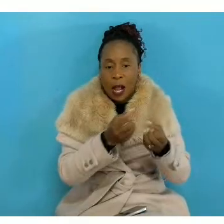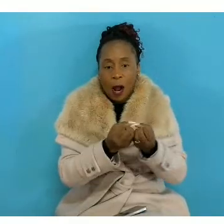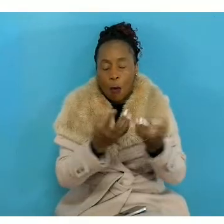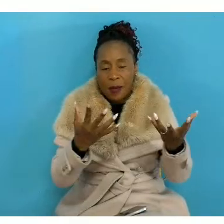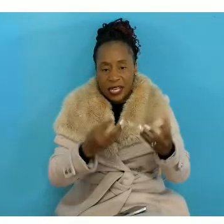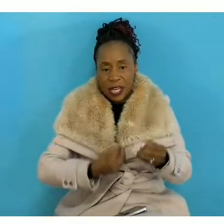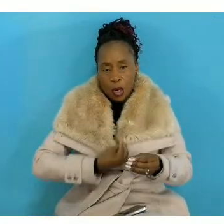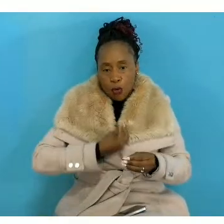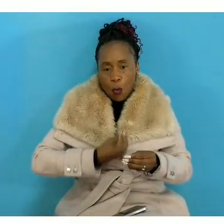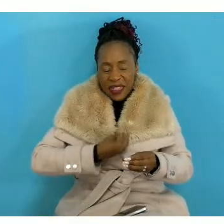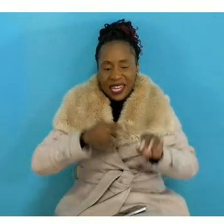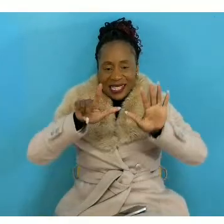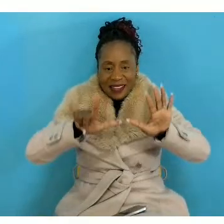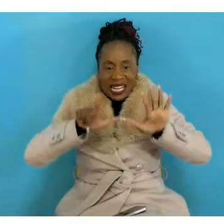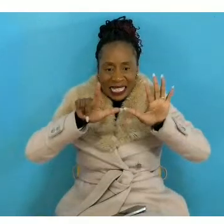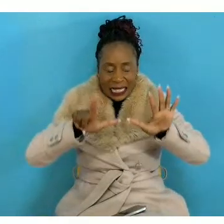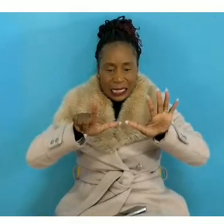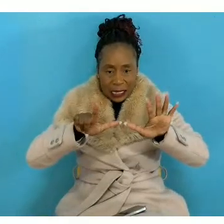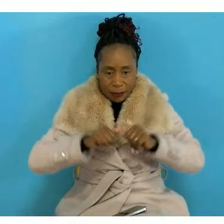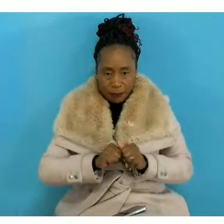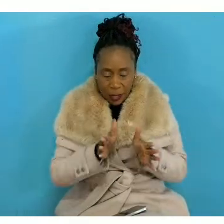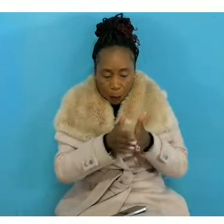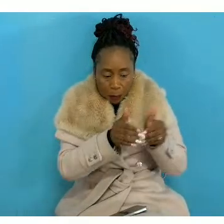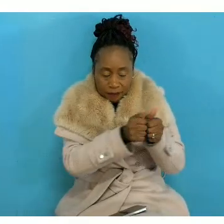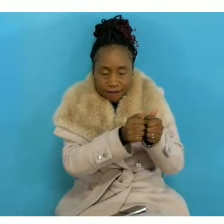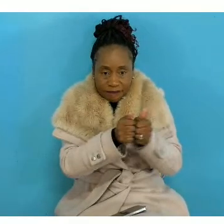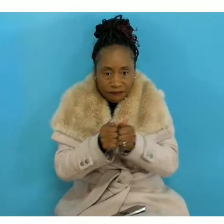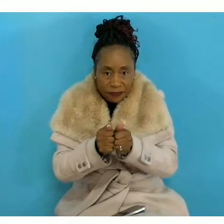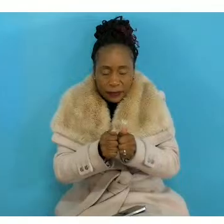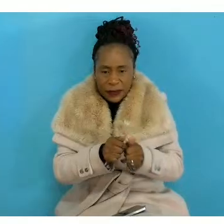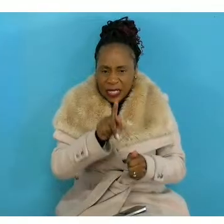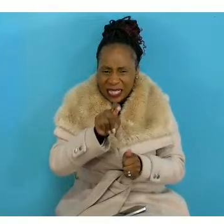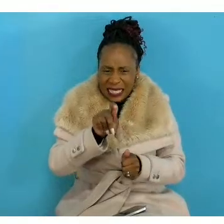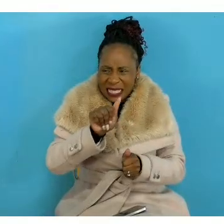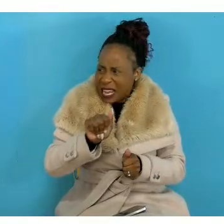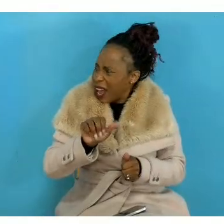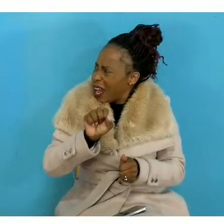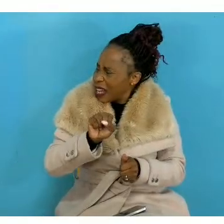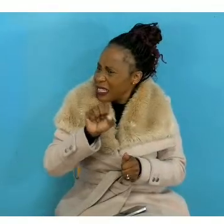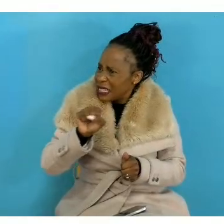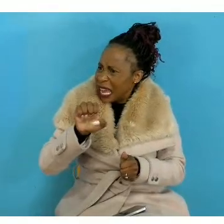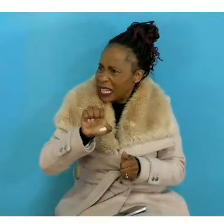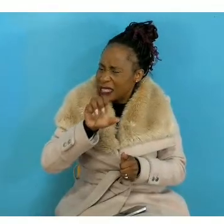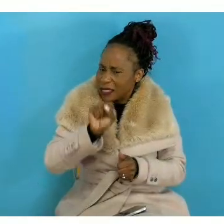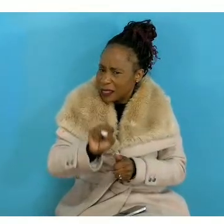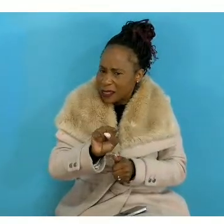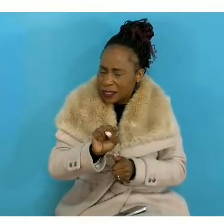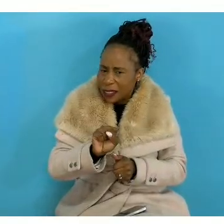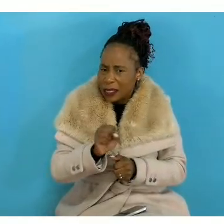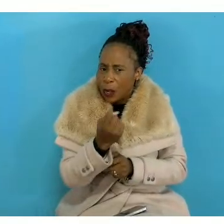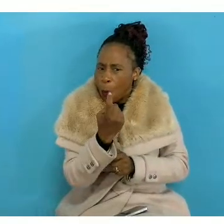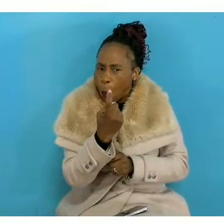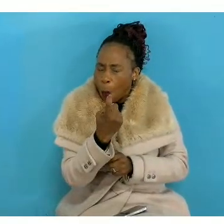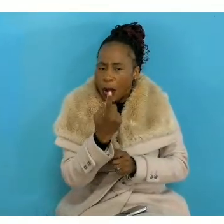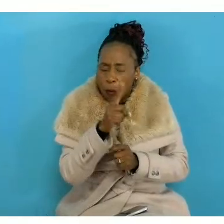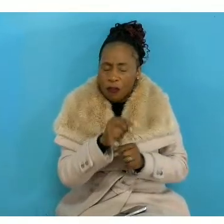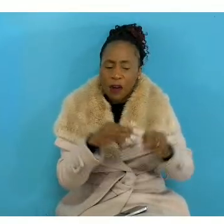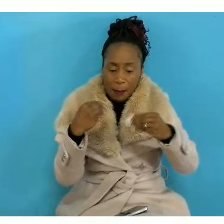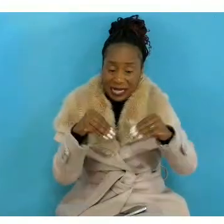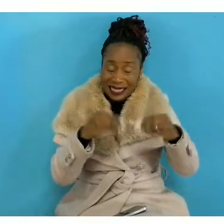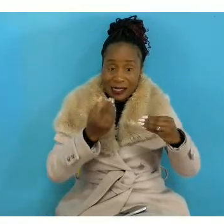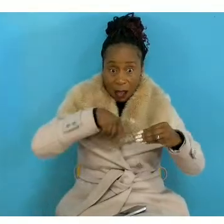youth in partnership with TASES, which is one of our